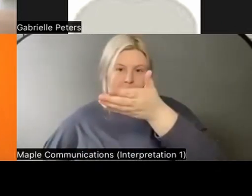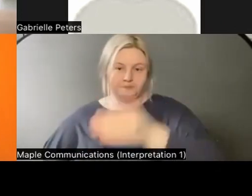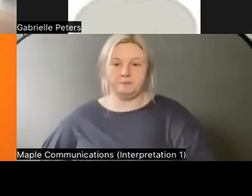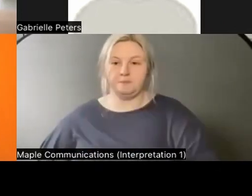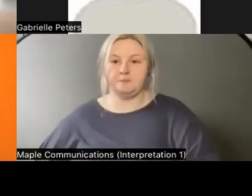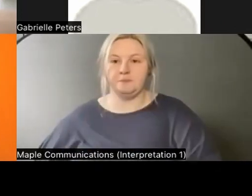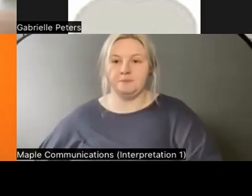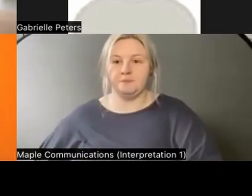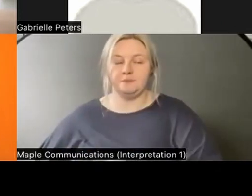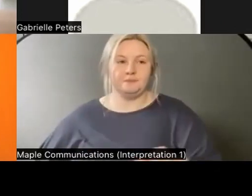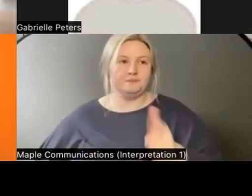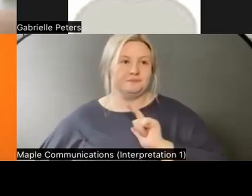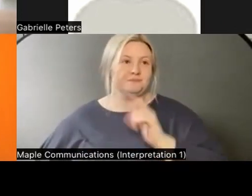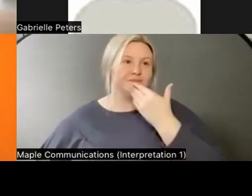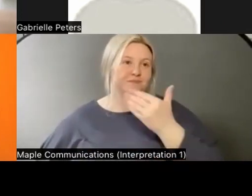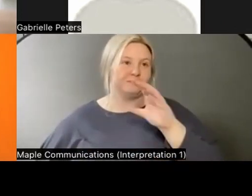Thanks, Catherine.